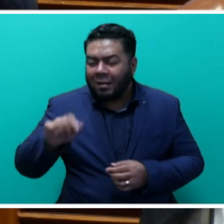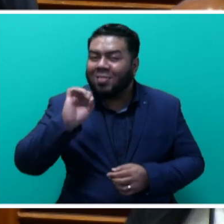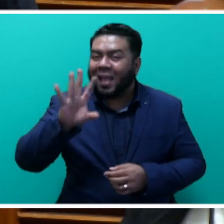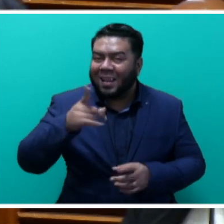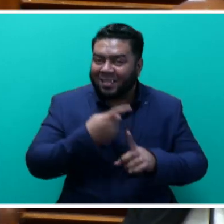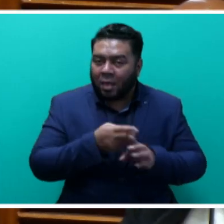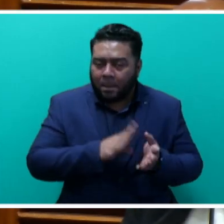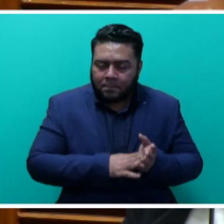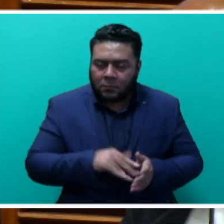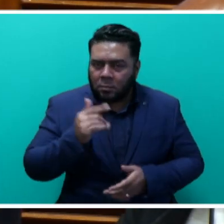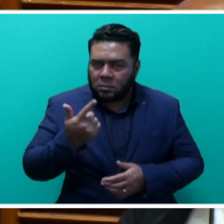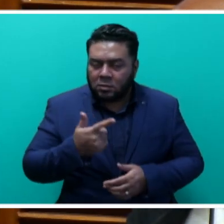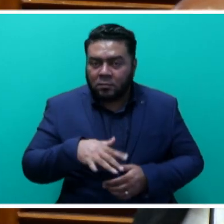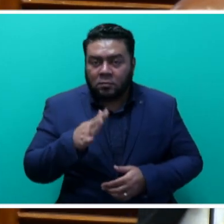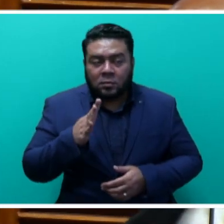than 77,000